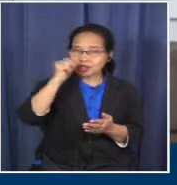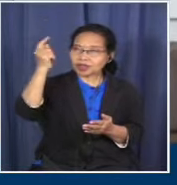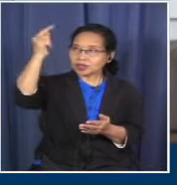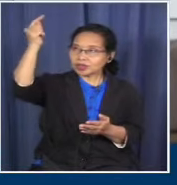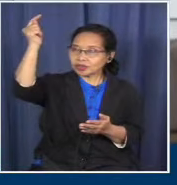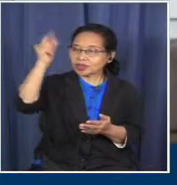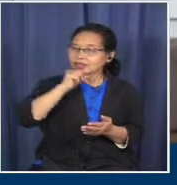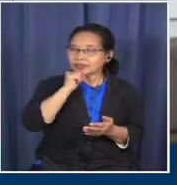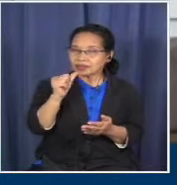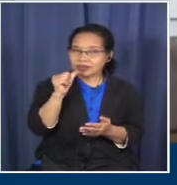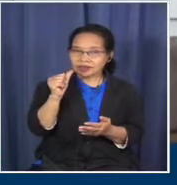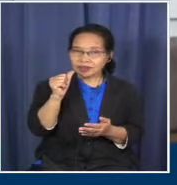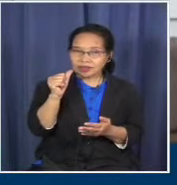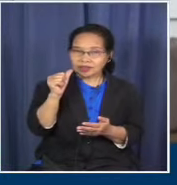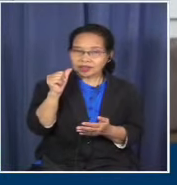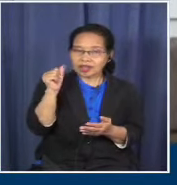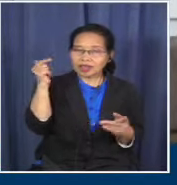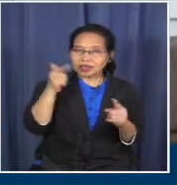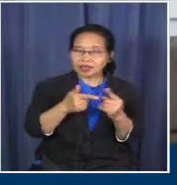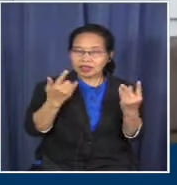fiction, not theory,